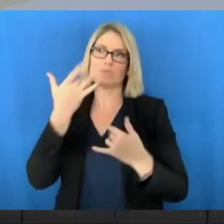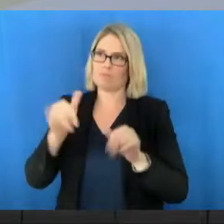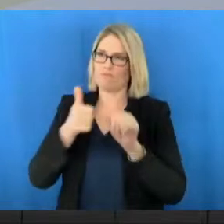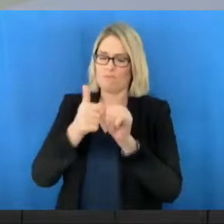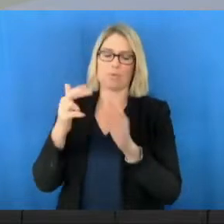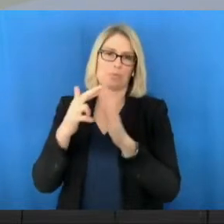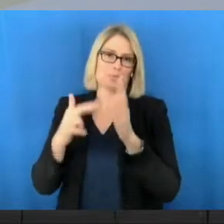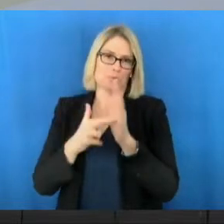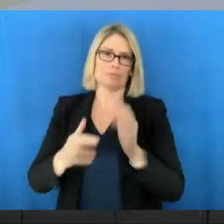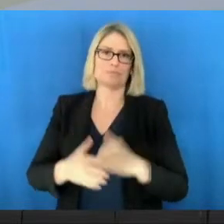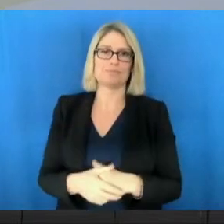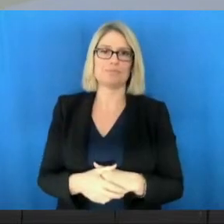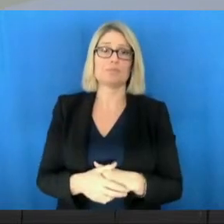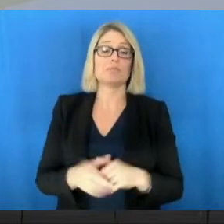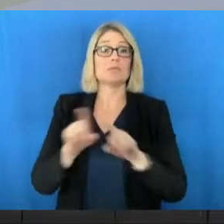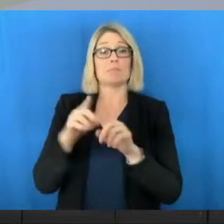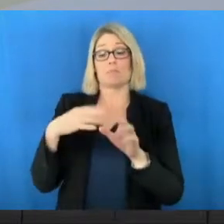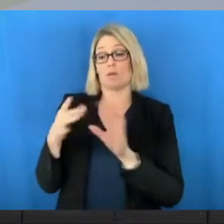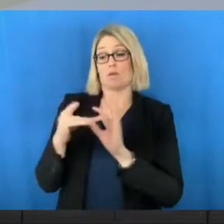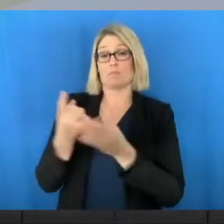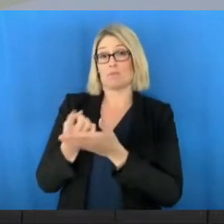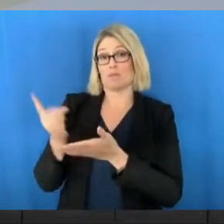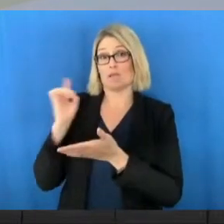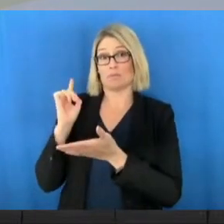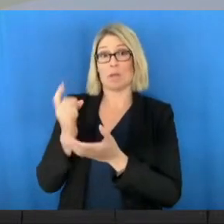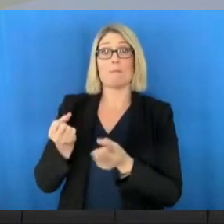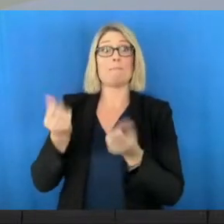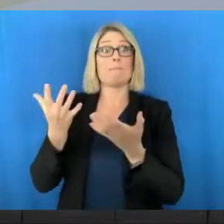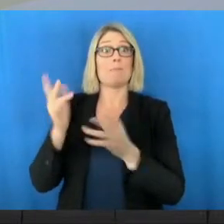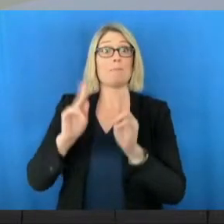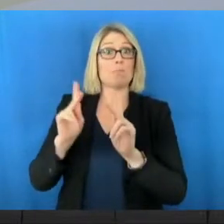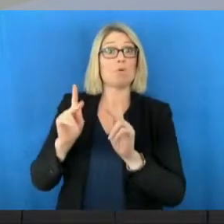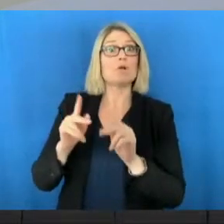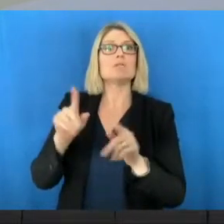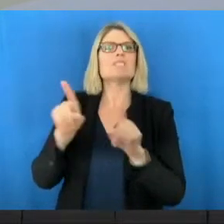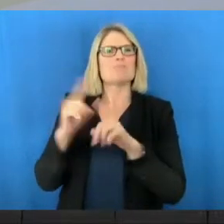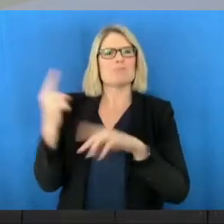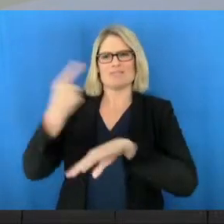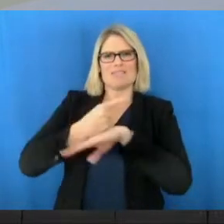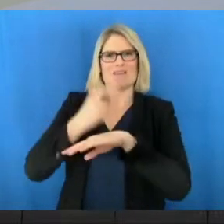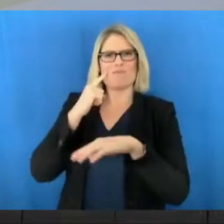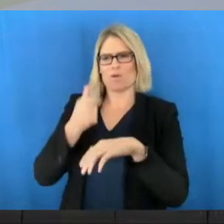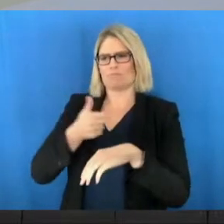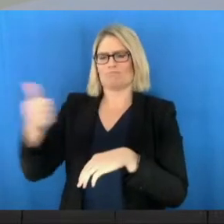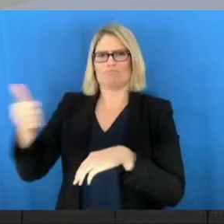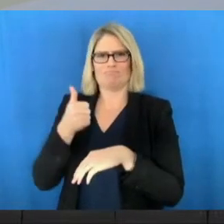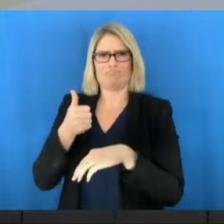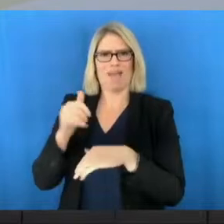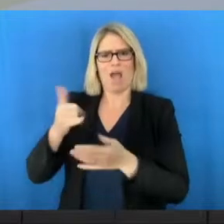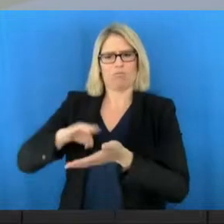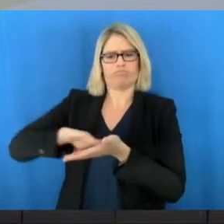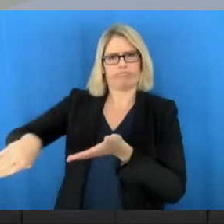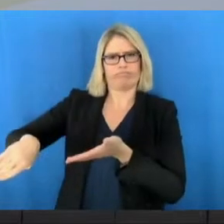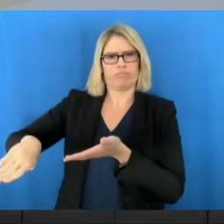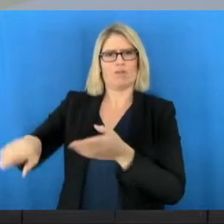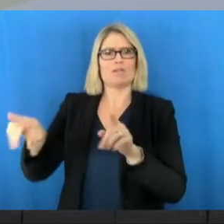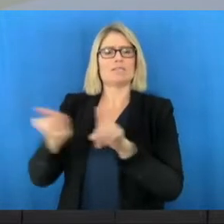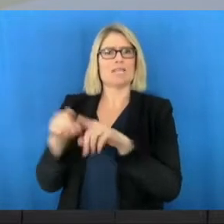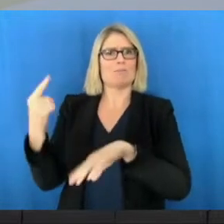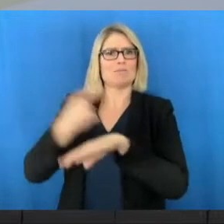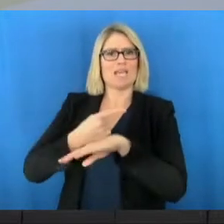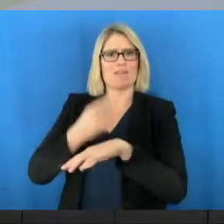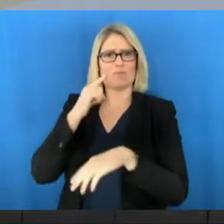As I noted last week, there have been many inquiries regarding the same-day travel self-isolation exemption. Going